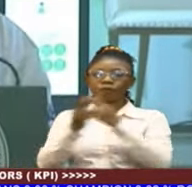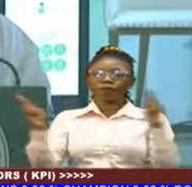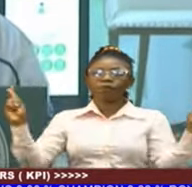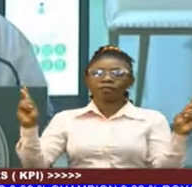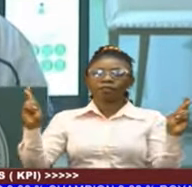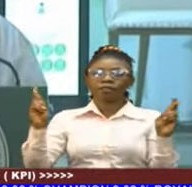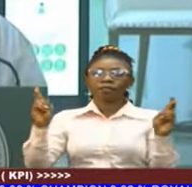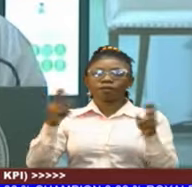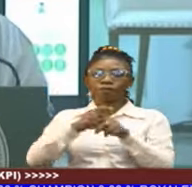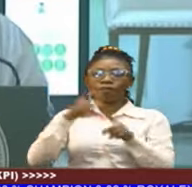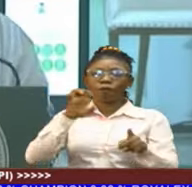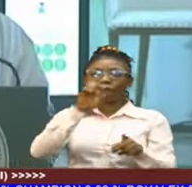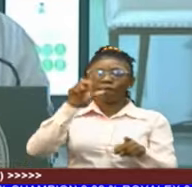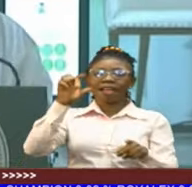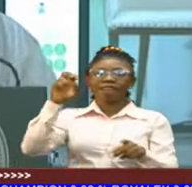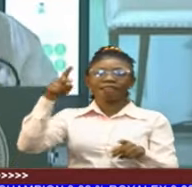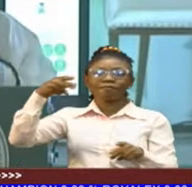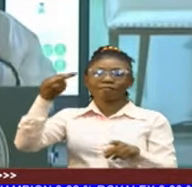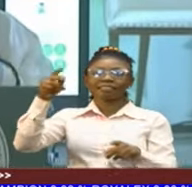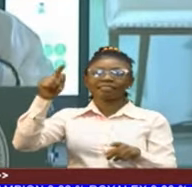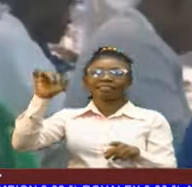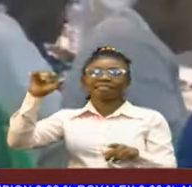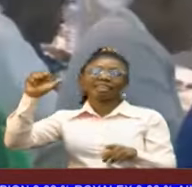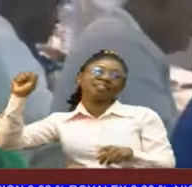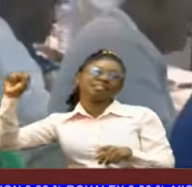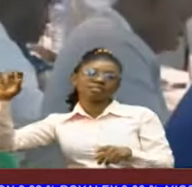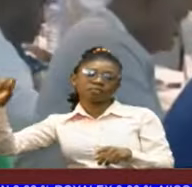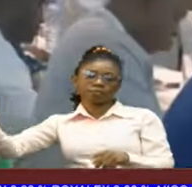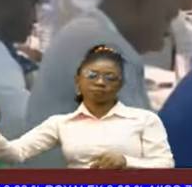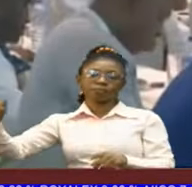from elephantiasis.